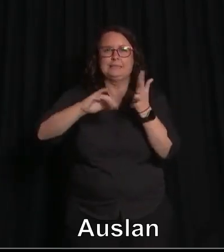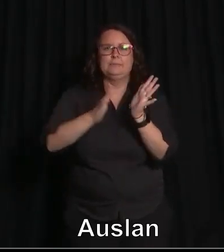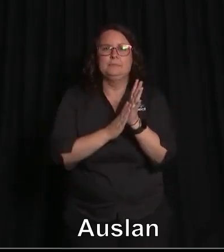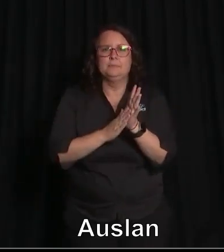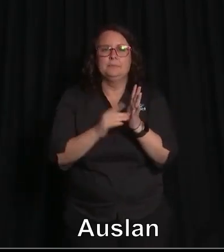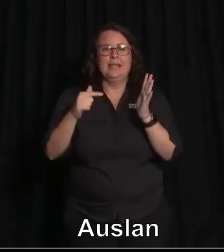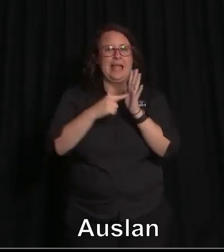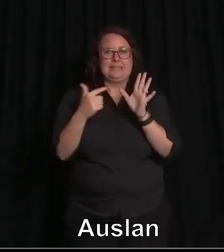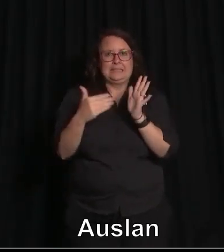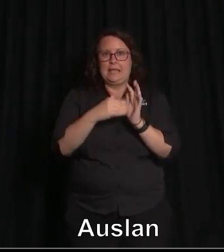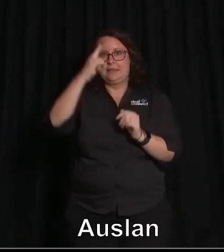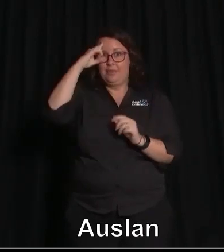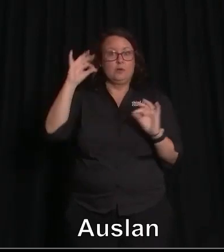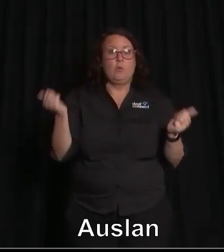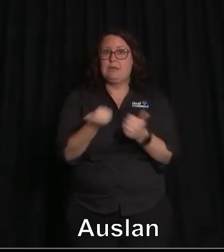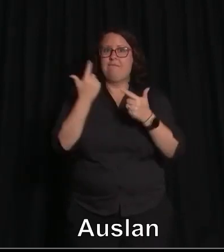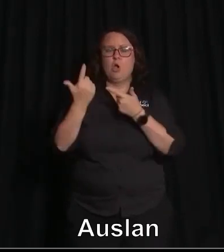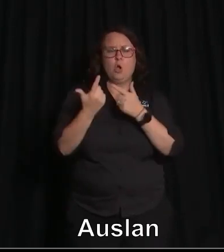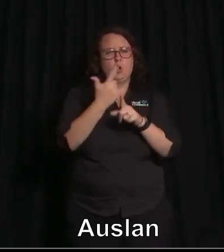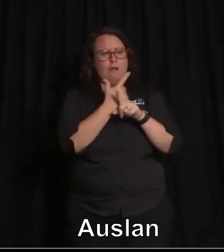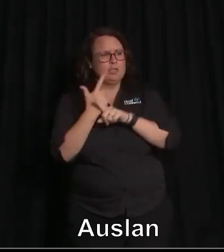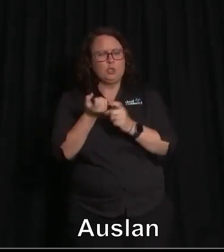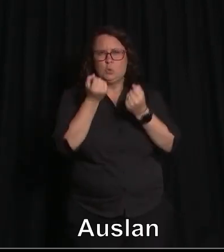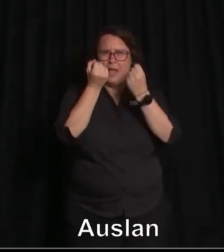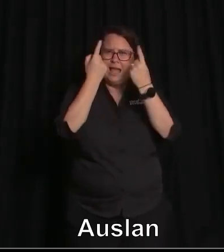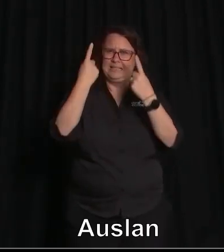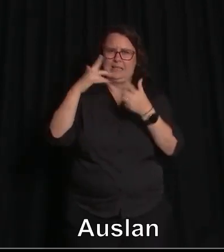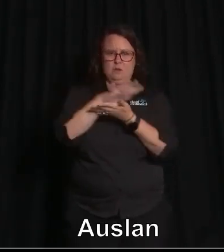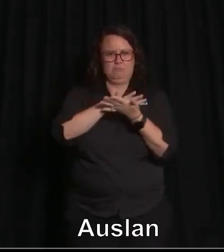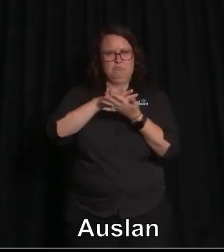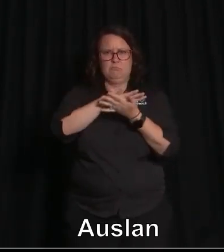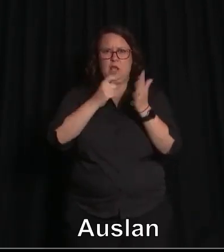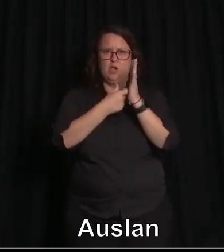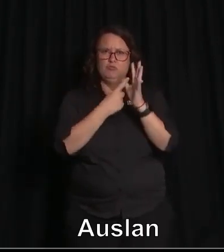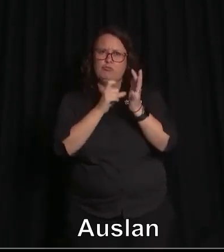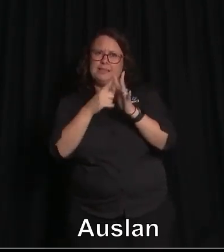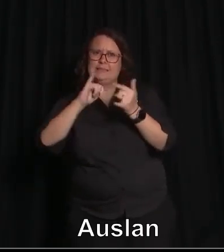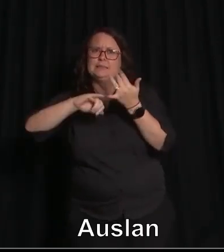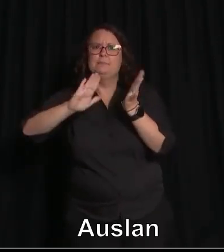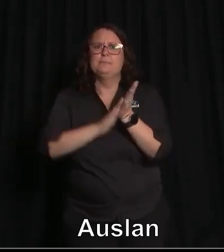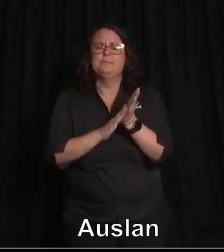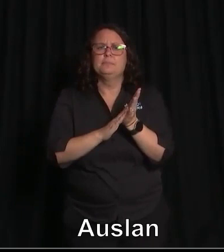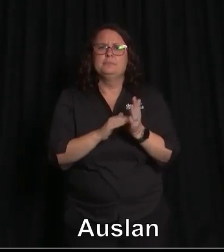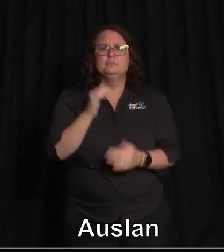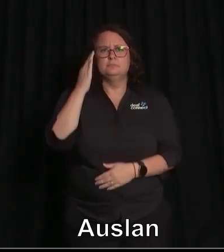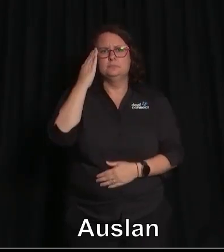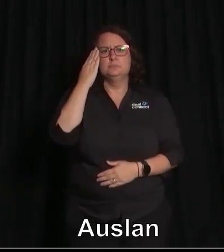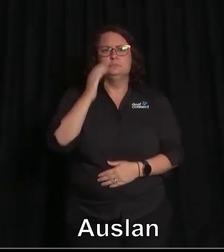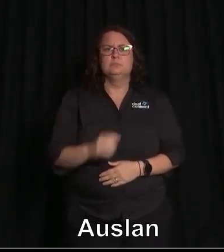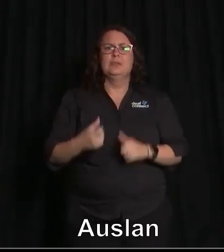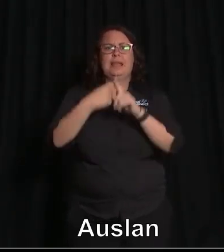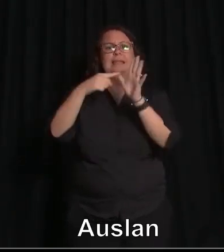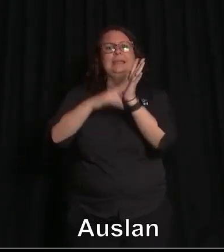we've had the baseline conversations to unpack that even that work can get through. Kenita